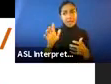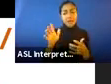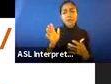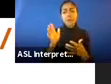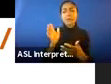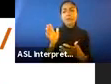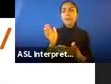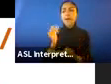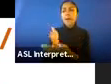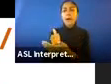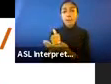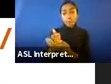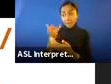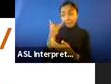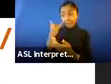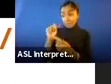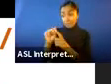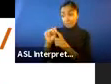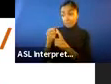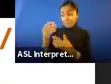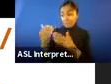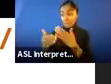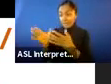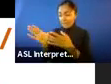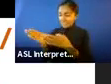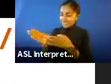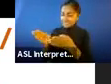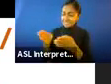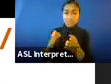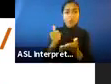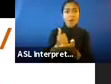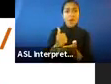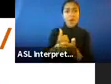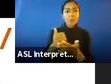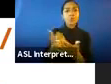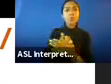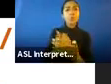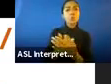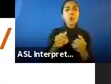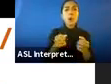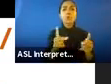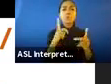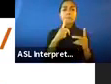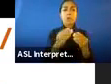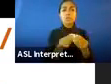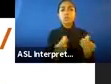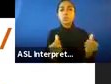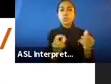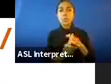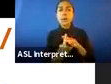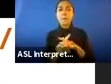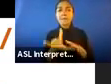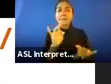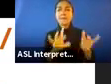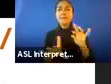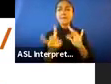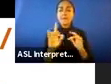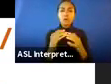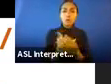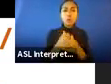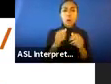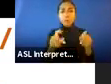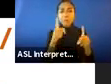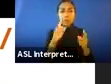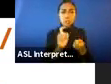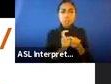can disrupt the dynamics of the system enough to give us opportunities for new interventions and new kinds of change to